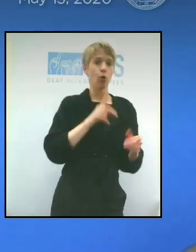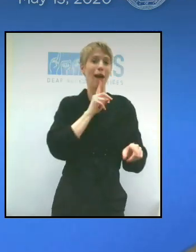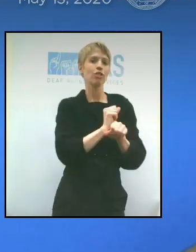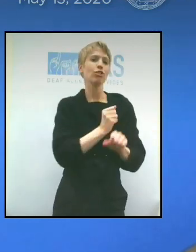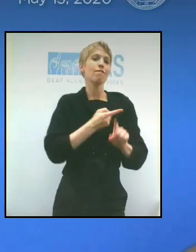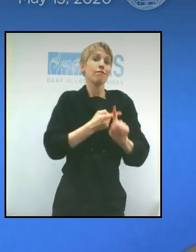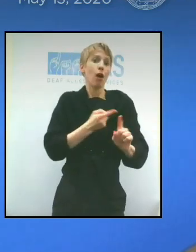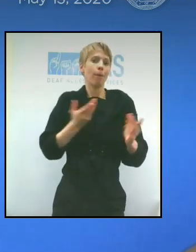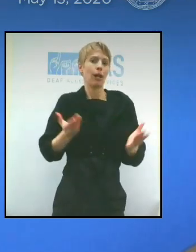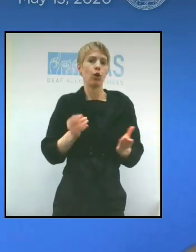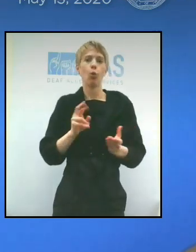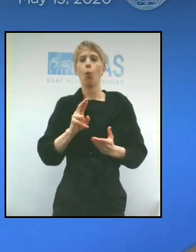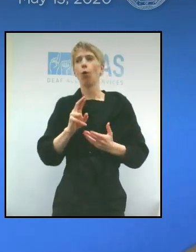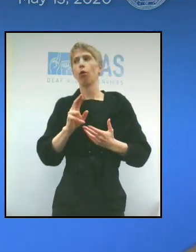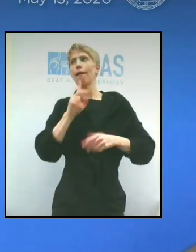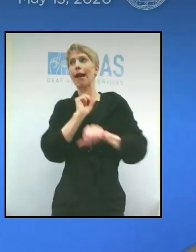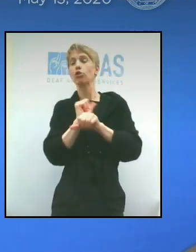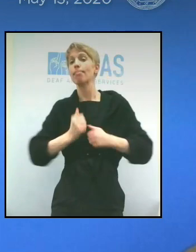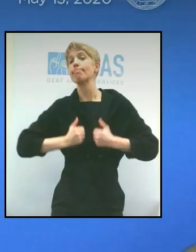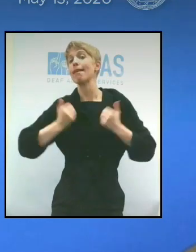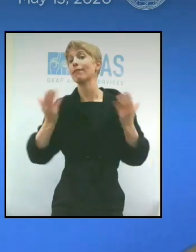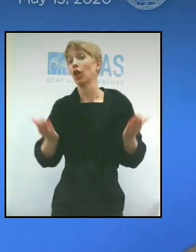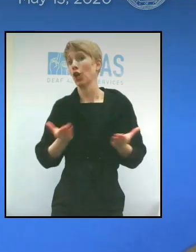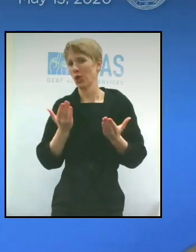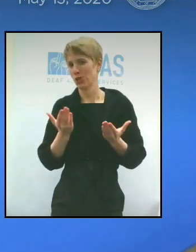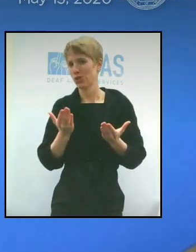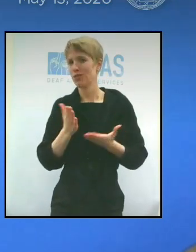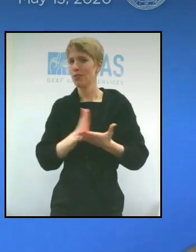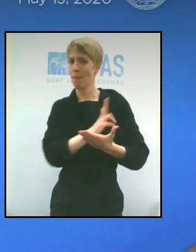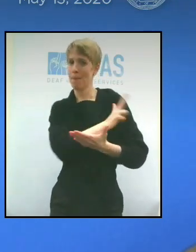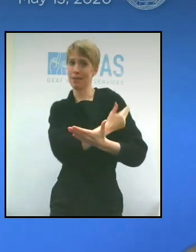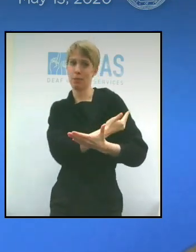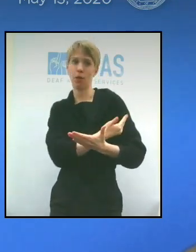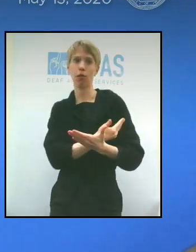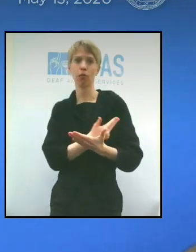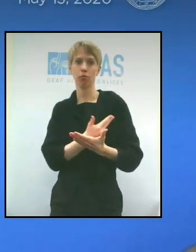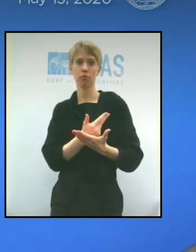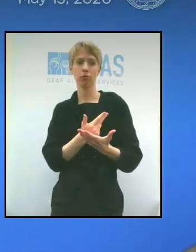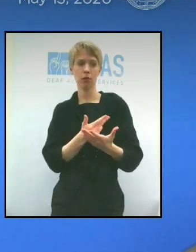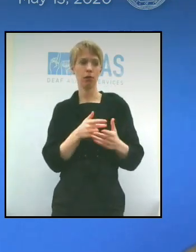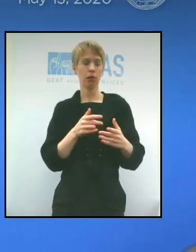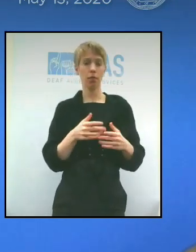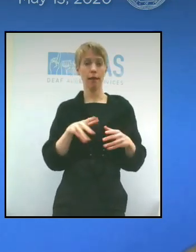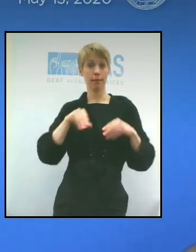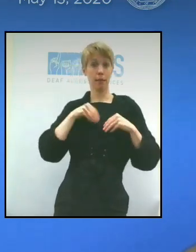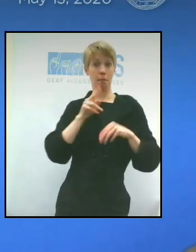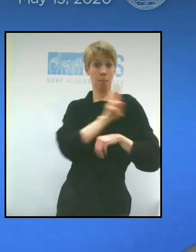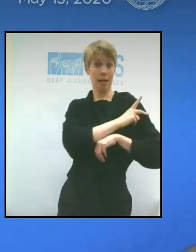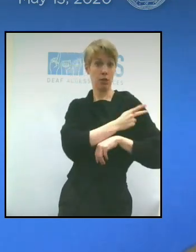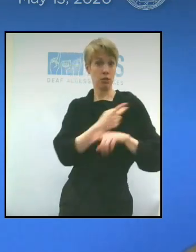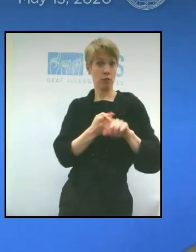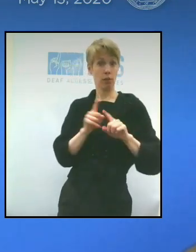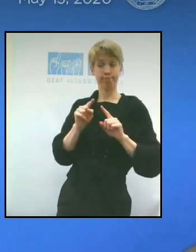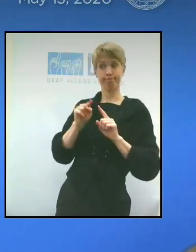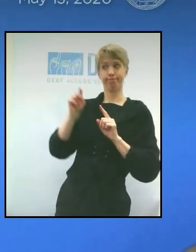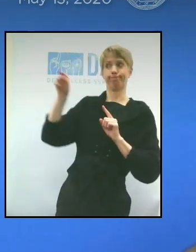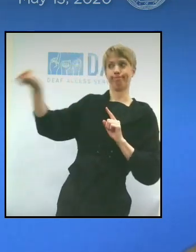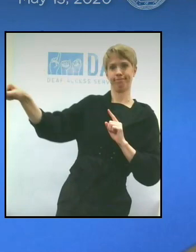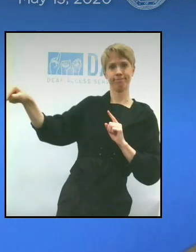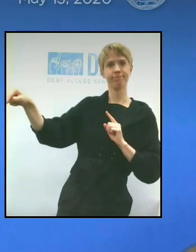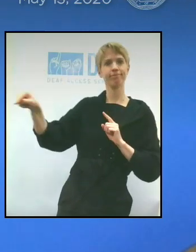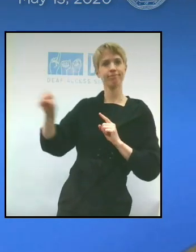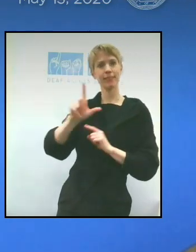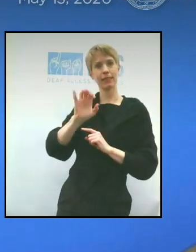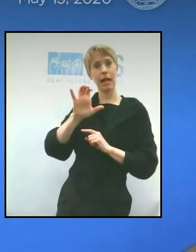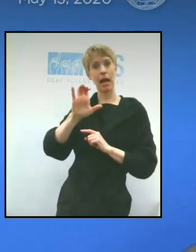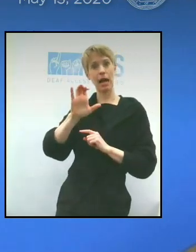gets patients from just across the line. You have Amherst there, and just across the line in Lockport. So